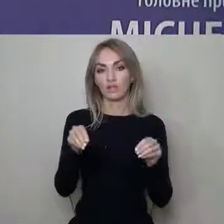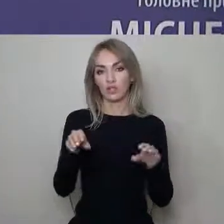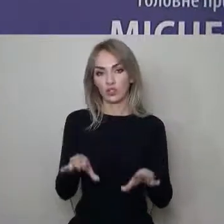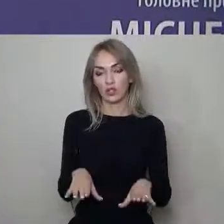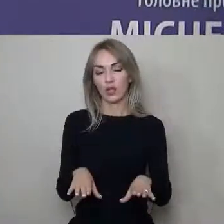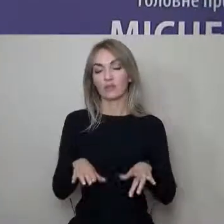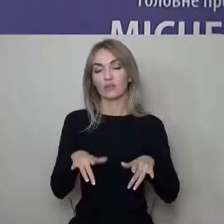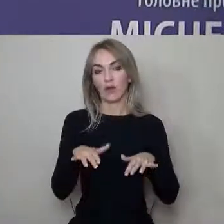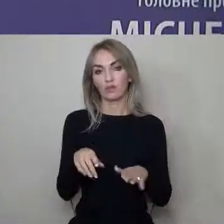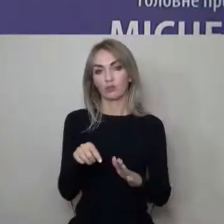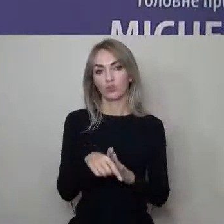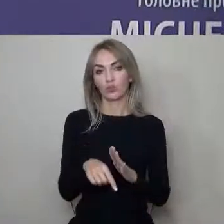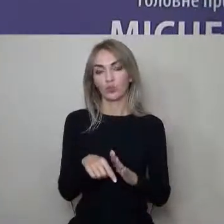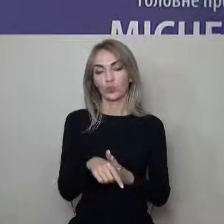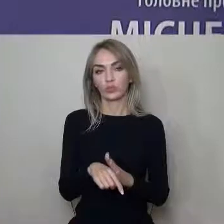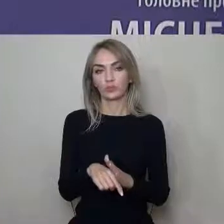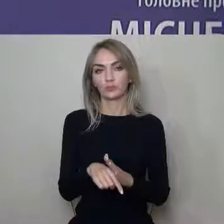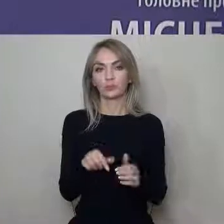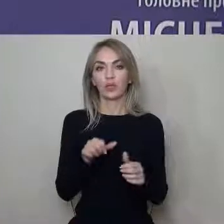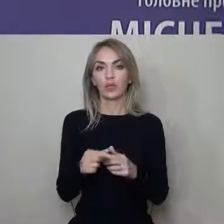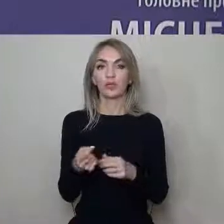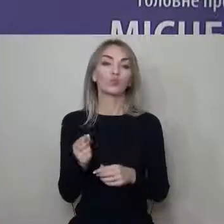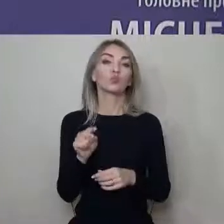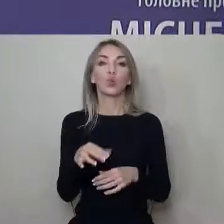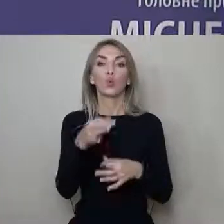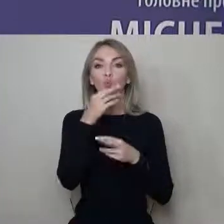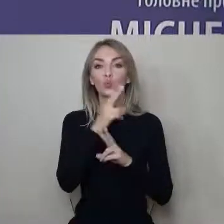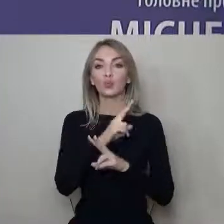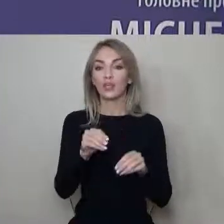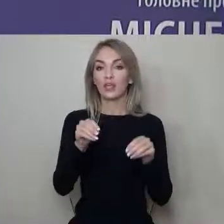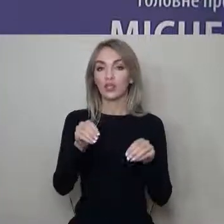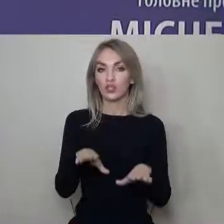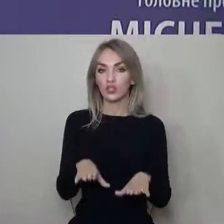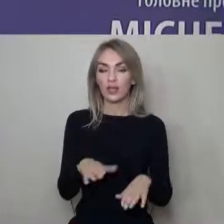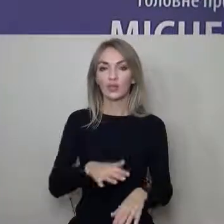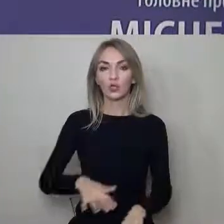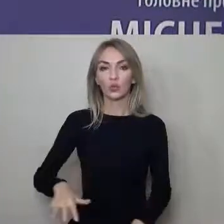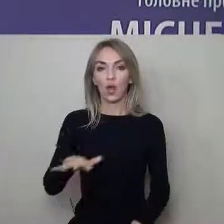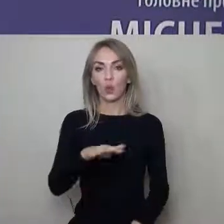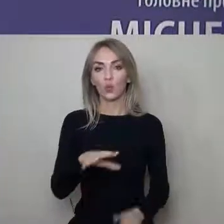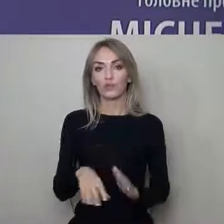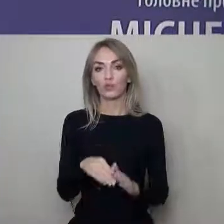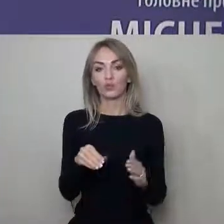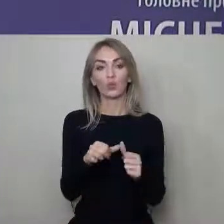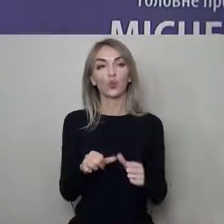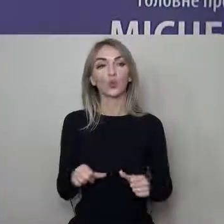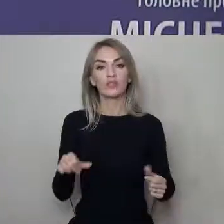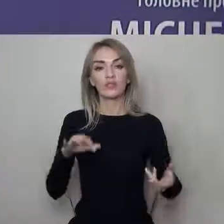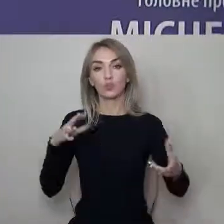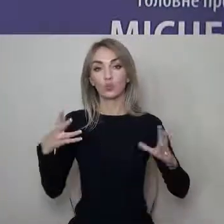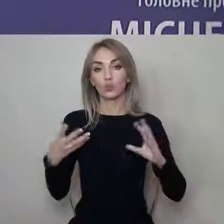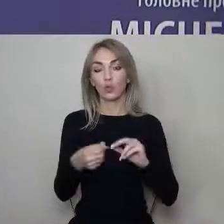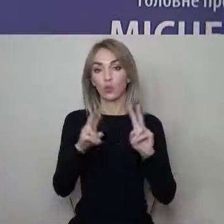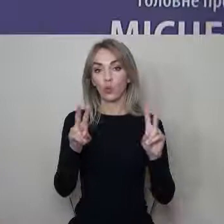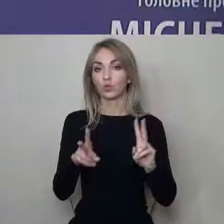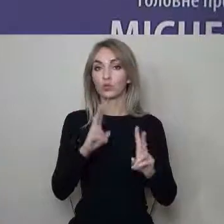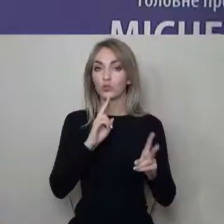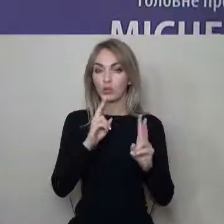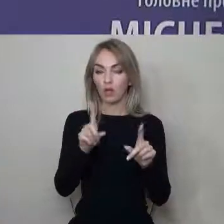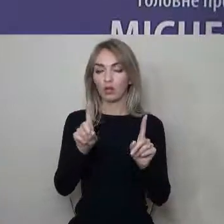more time to substantiate and hear the issues on the merits.